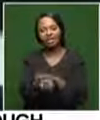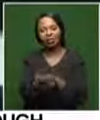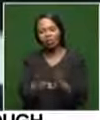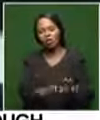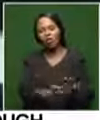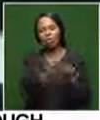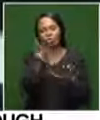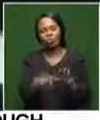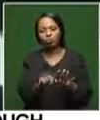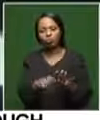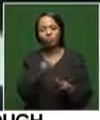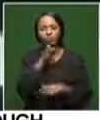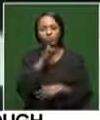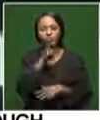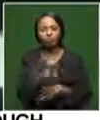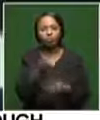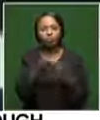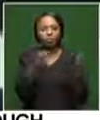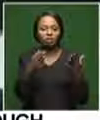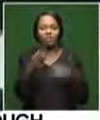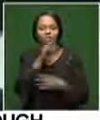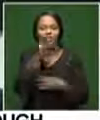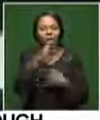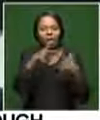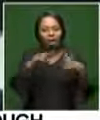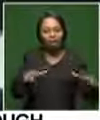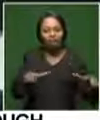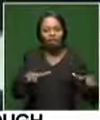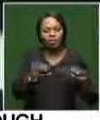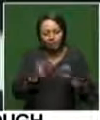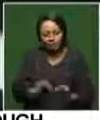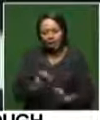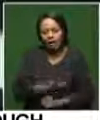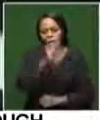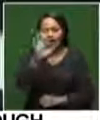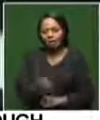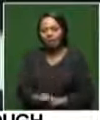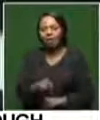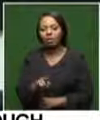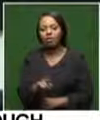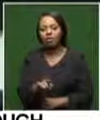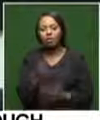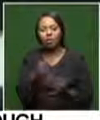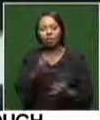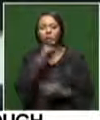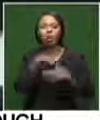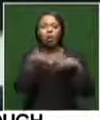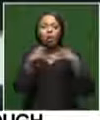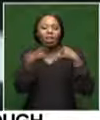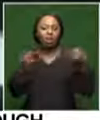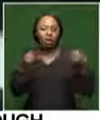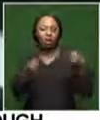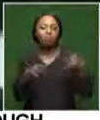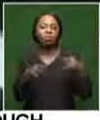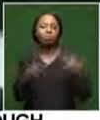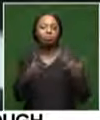represented some mostly spoken languages in Africa. So that's my passion to preserve languages in the digital space for